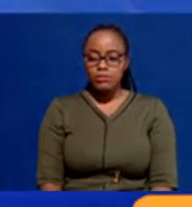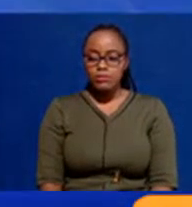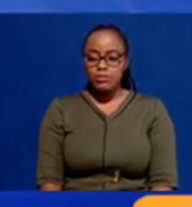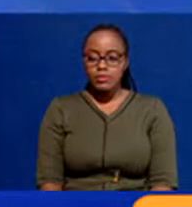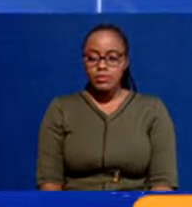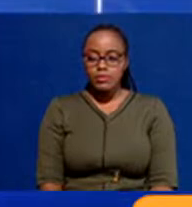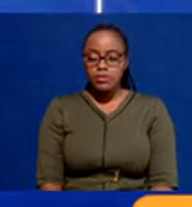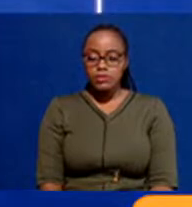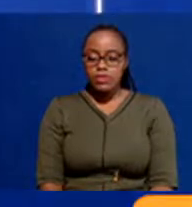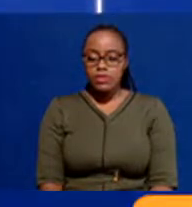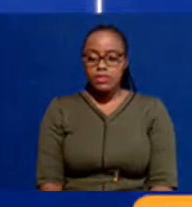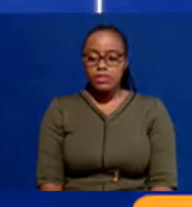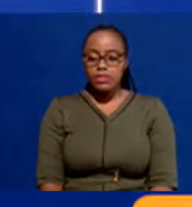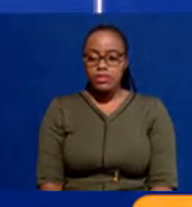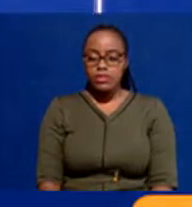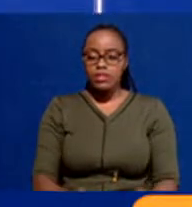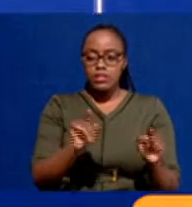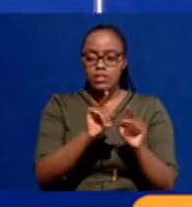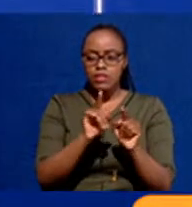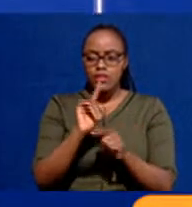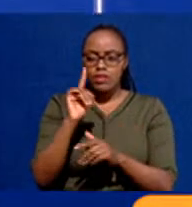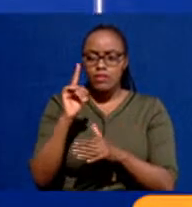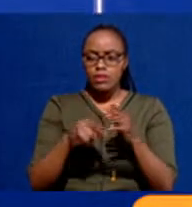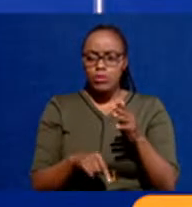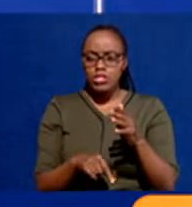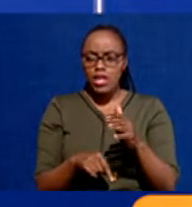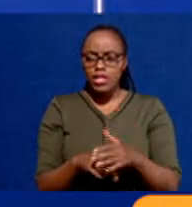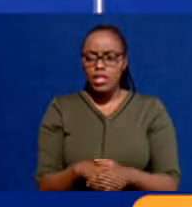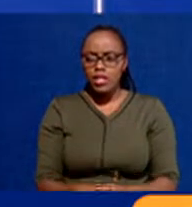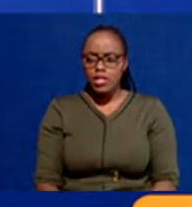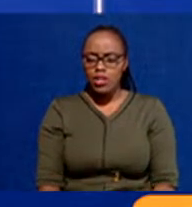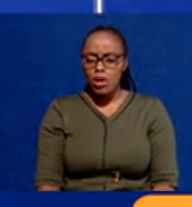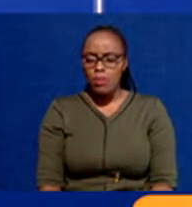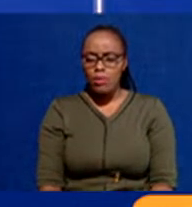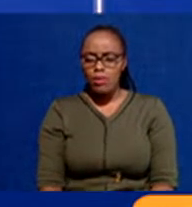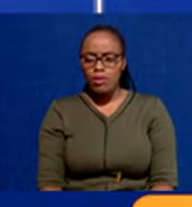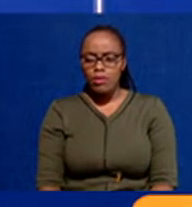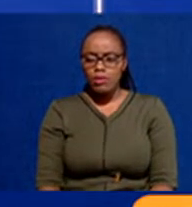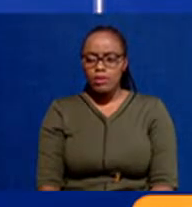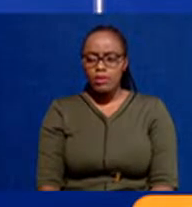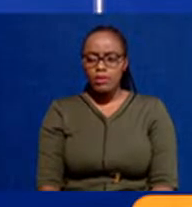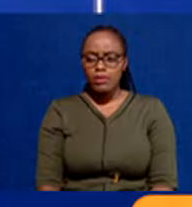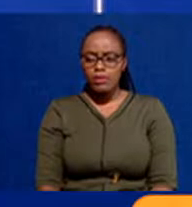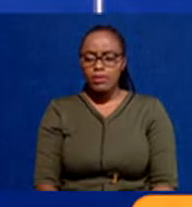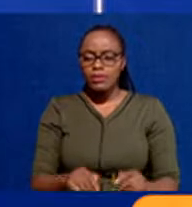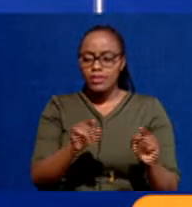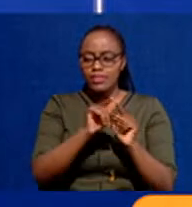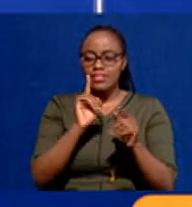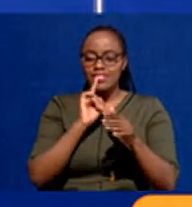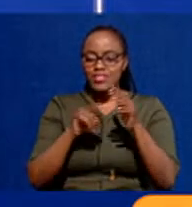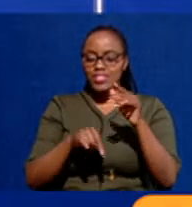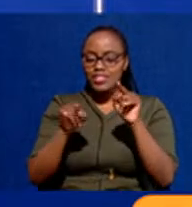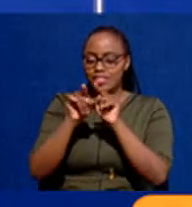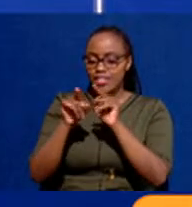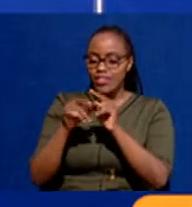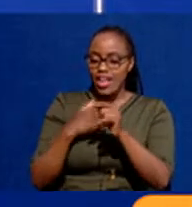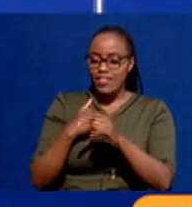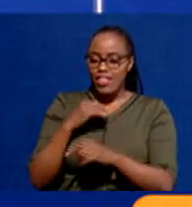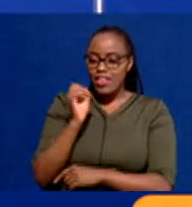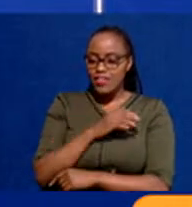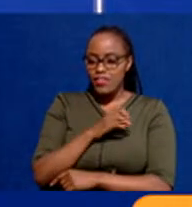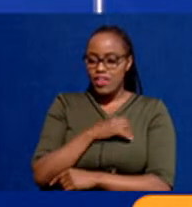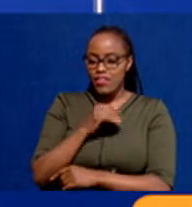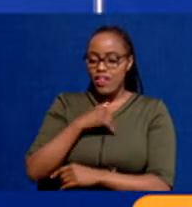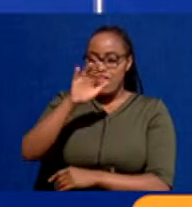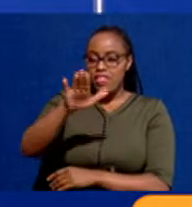All right, here's the first one. And this is what someone is asking. Okay. Fears abound